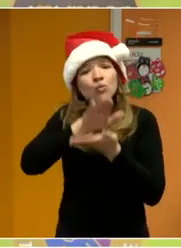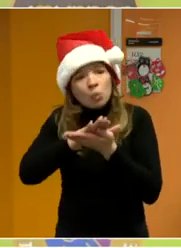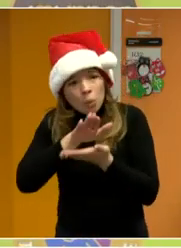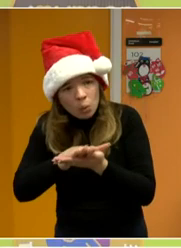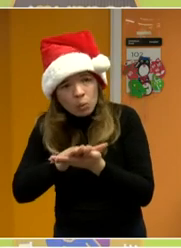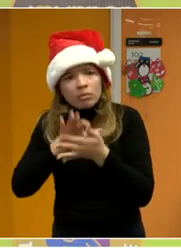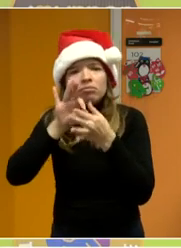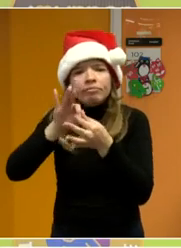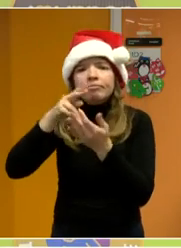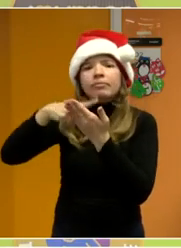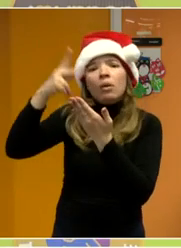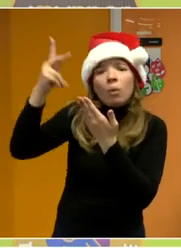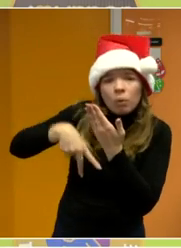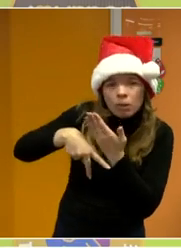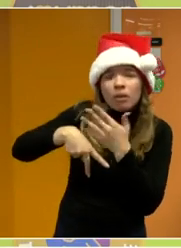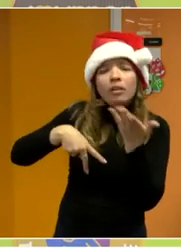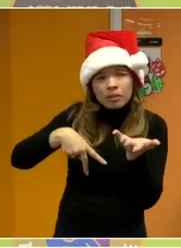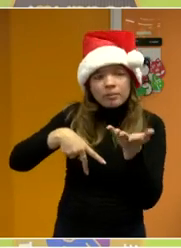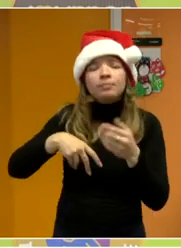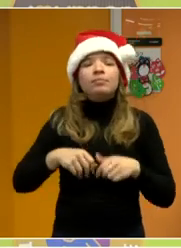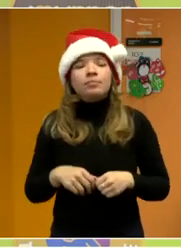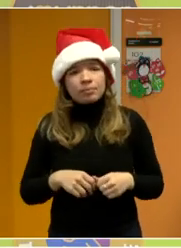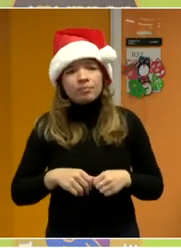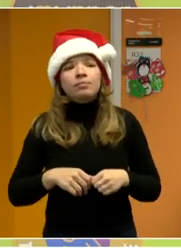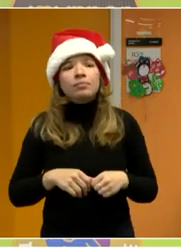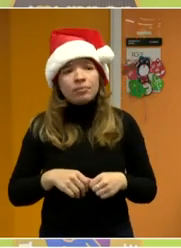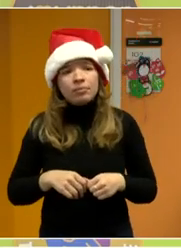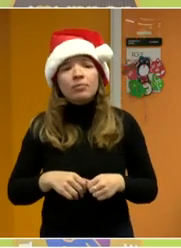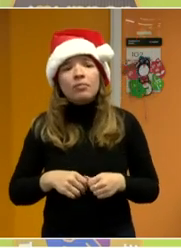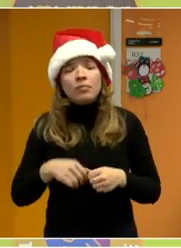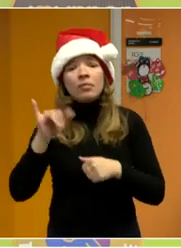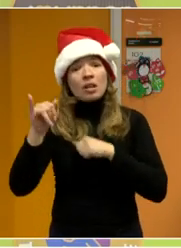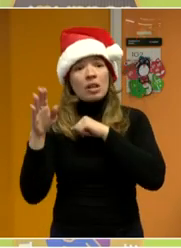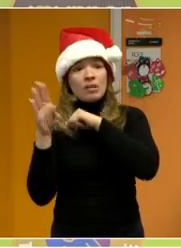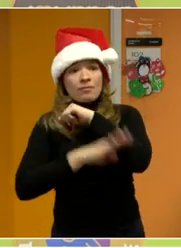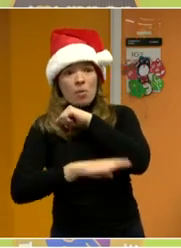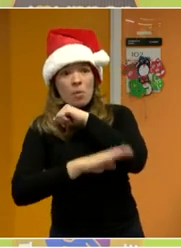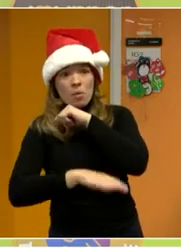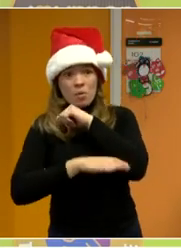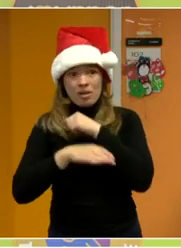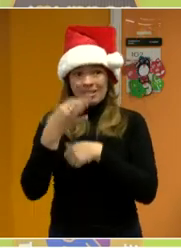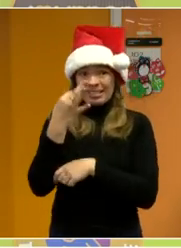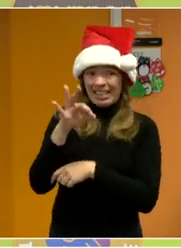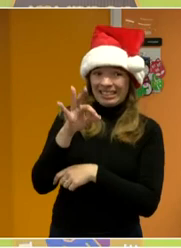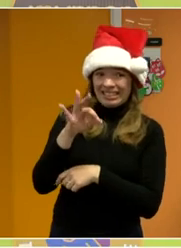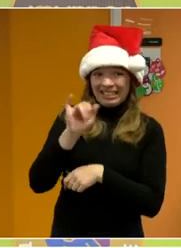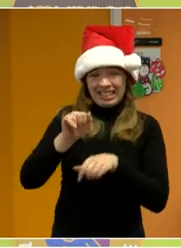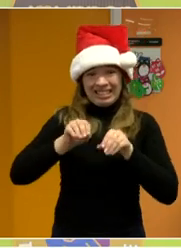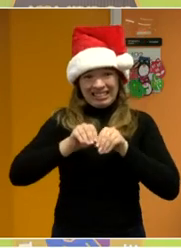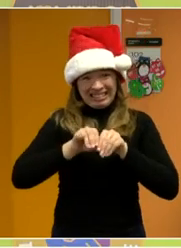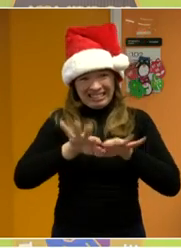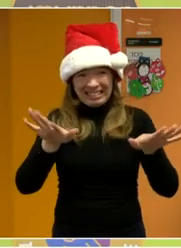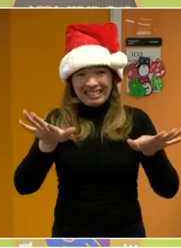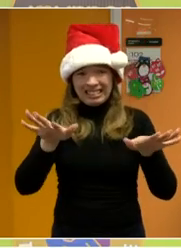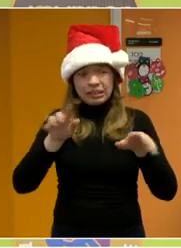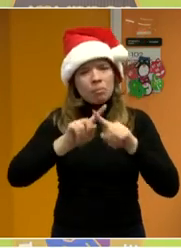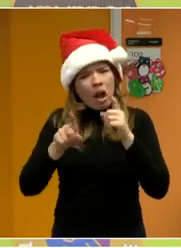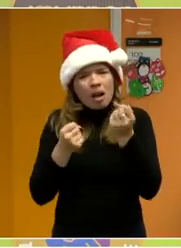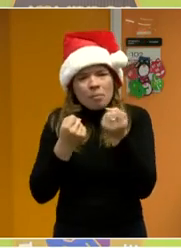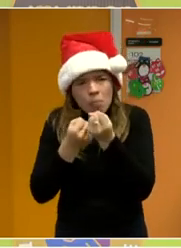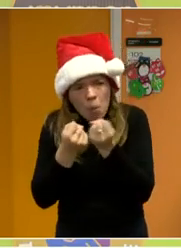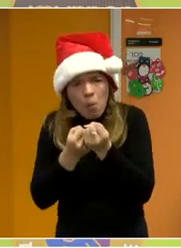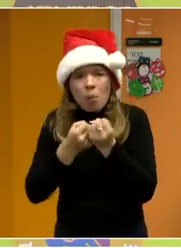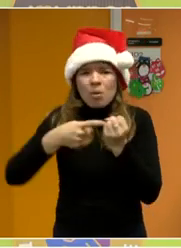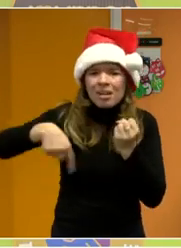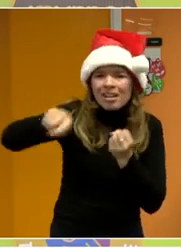initiative that launched as a pilot in the fall of 2019 to provide support to students with attendance, behavior, and